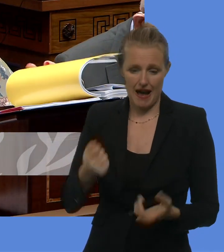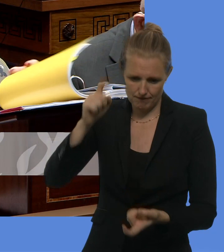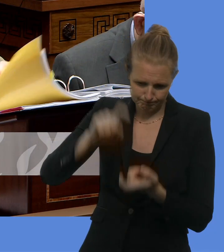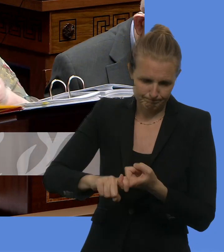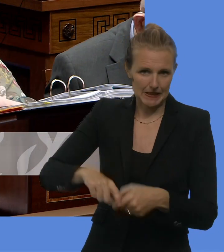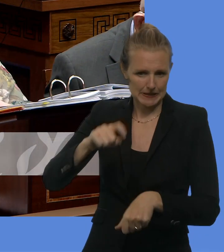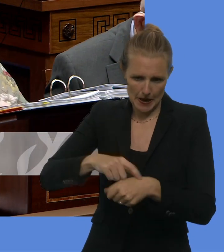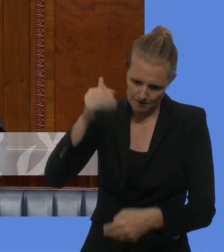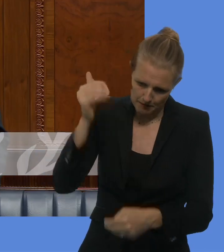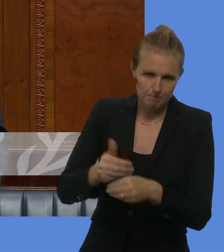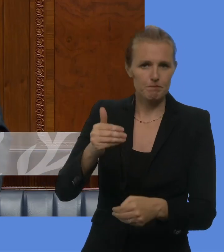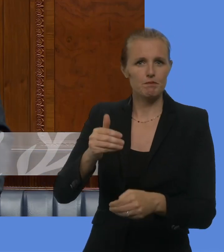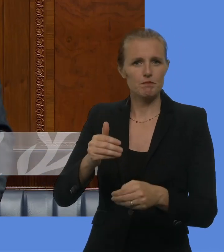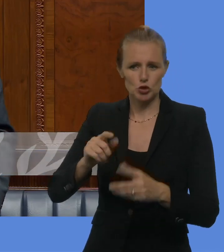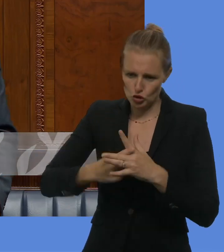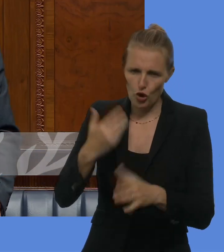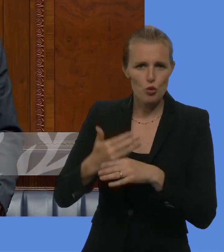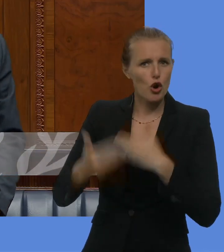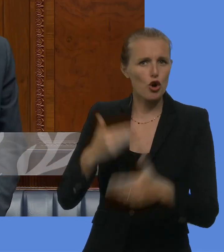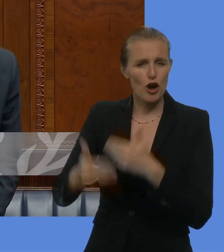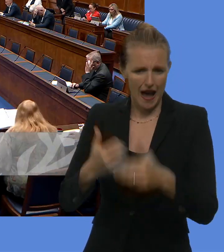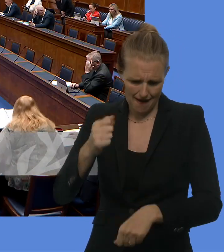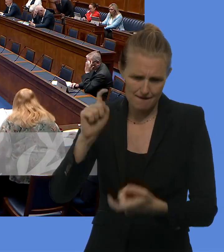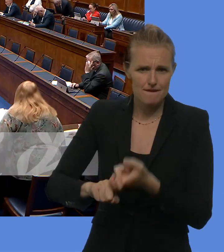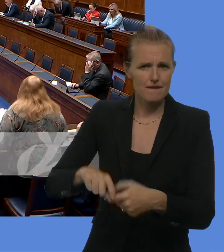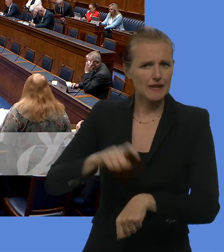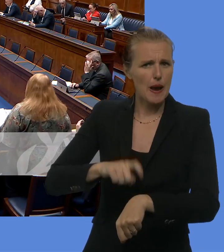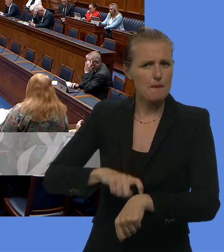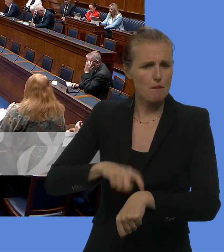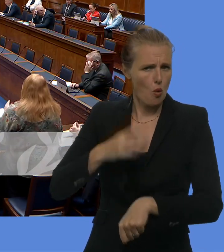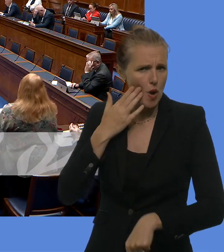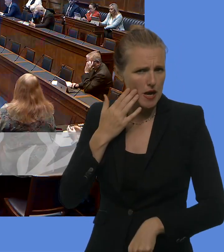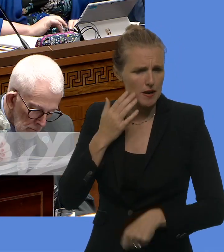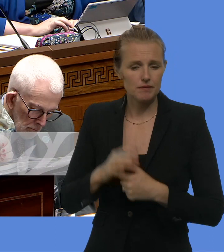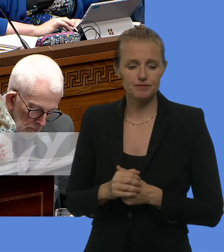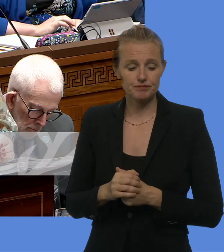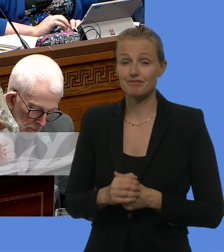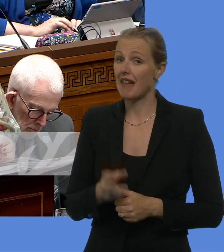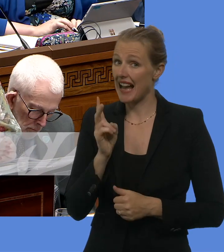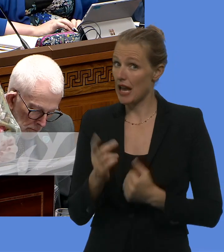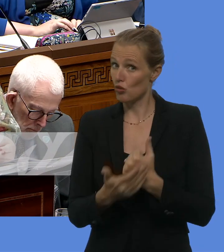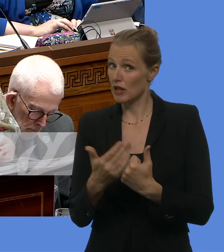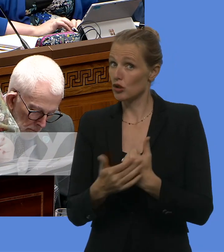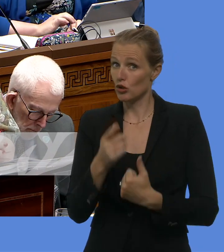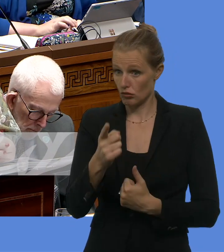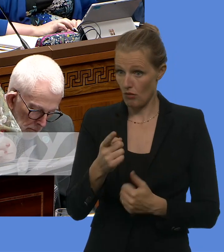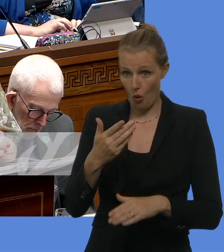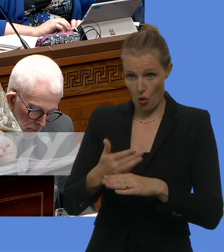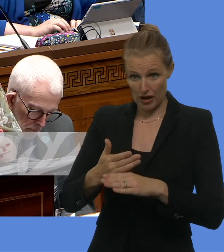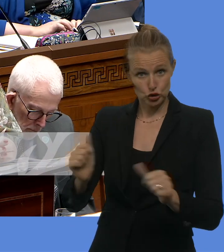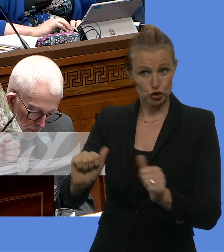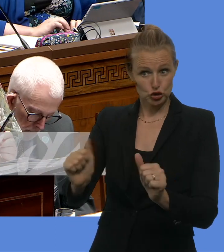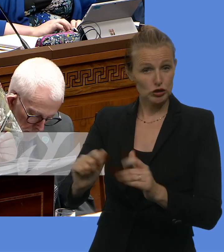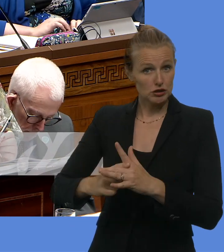aside for work to commence on the actual prison itself? Minister. Well, I want again to reassure the member, work has commenced